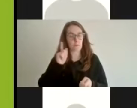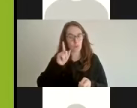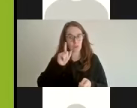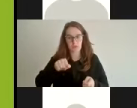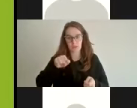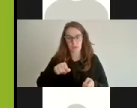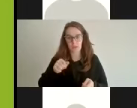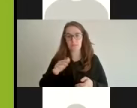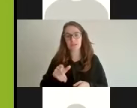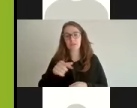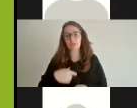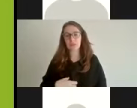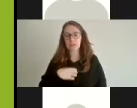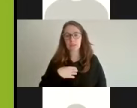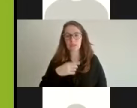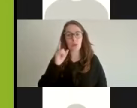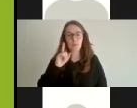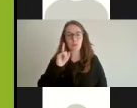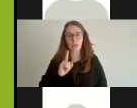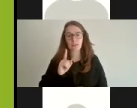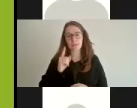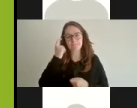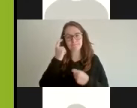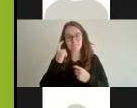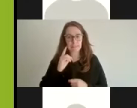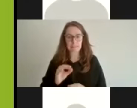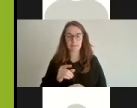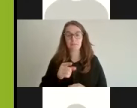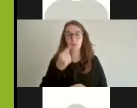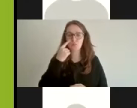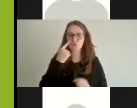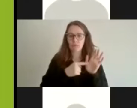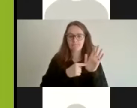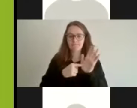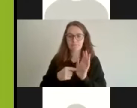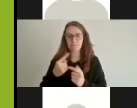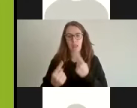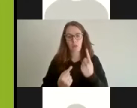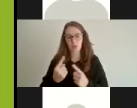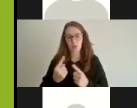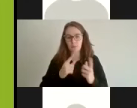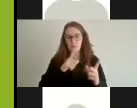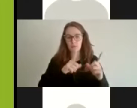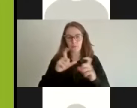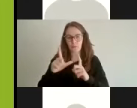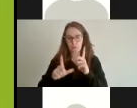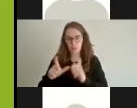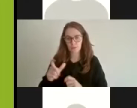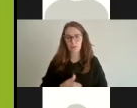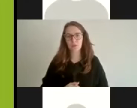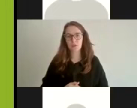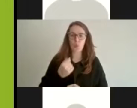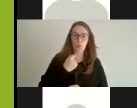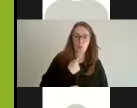items too. And I show something, not just the course, we